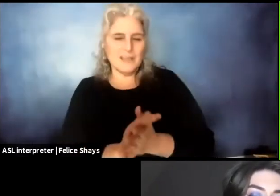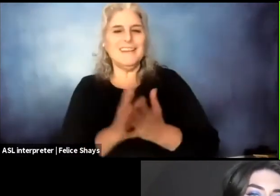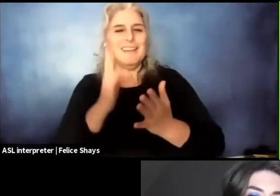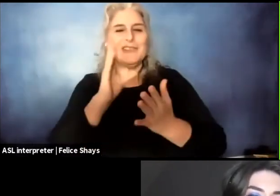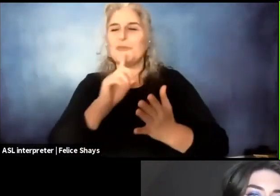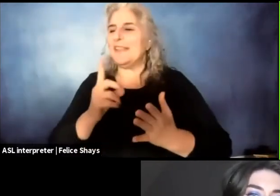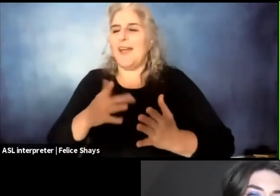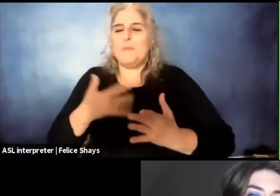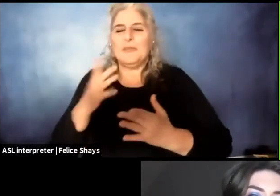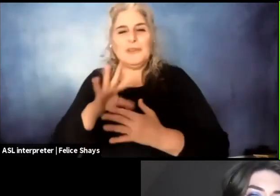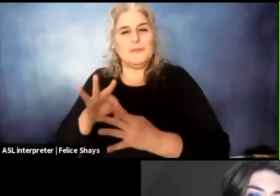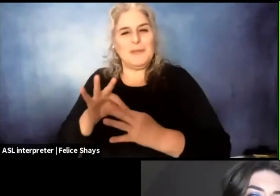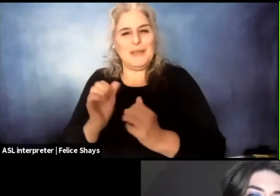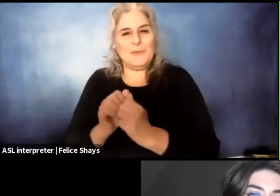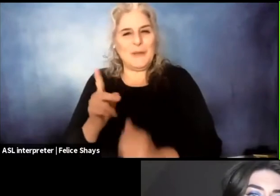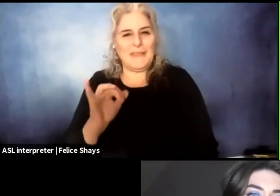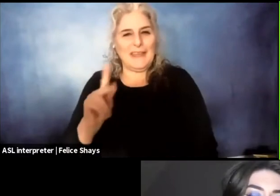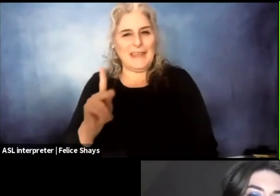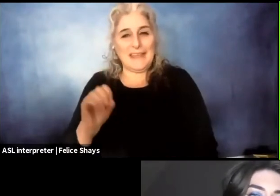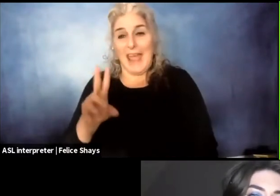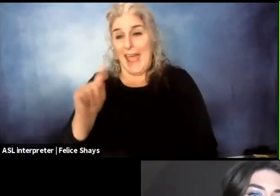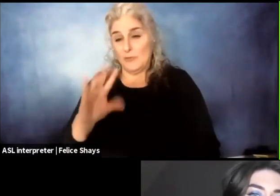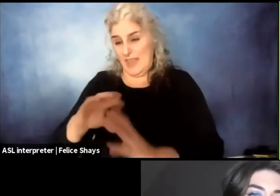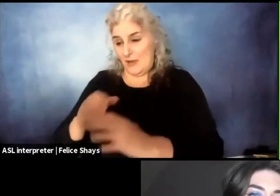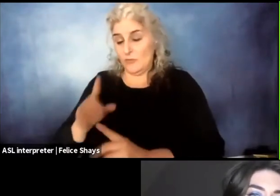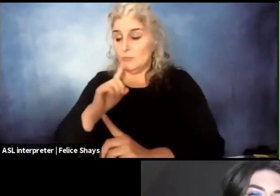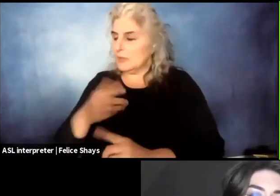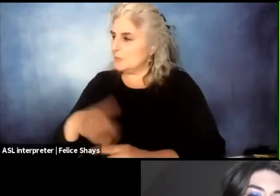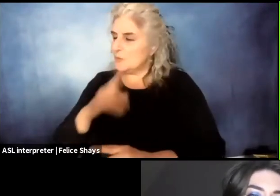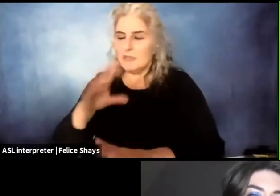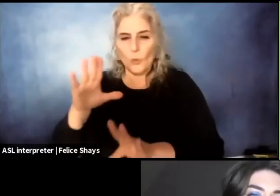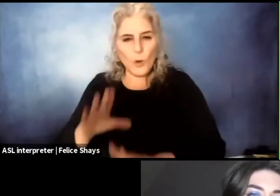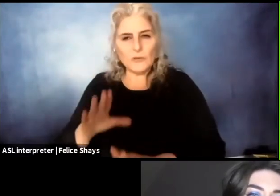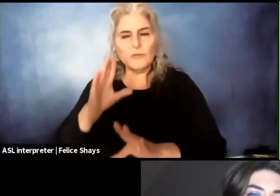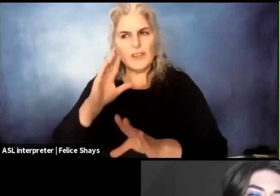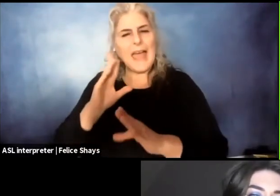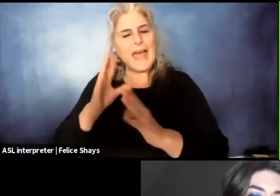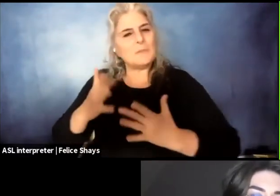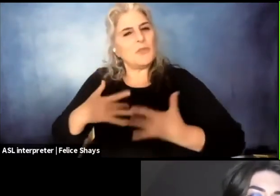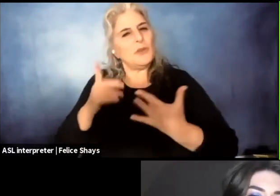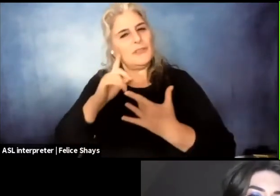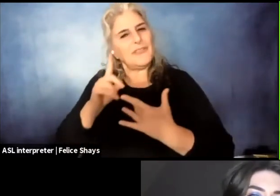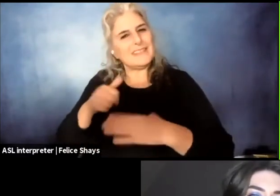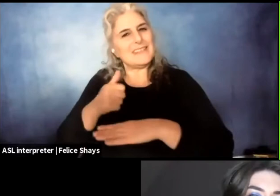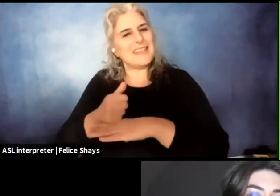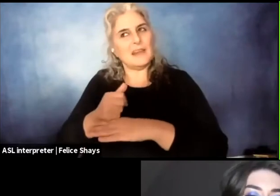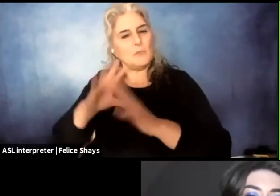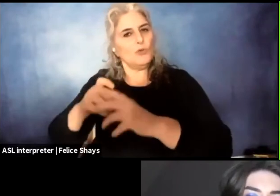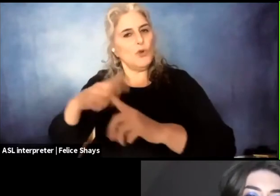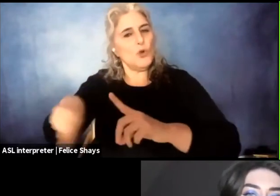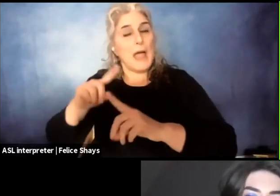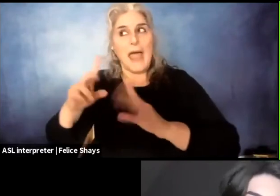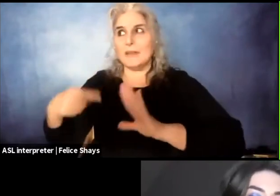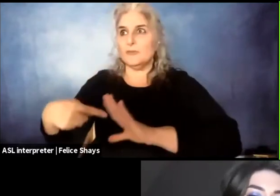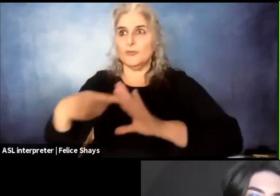and specifically that BOW as a platform is being formed so that more artists like me who